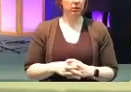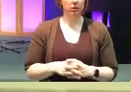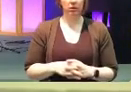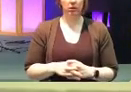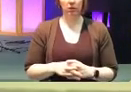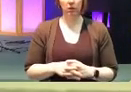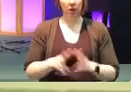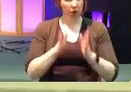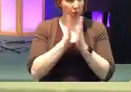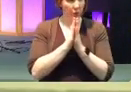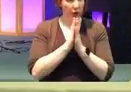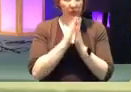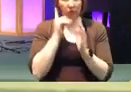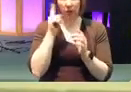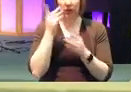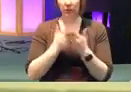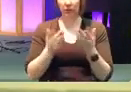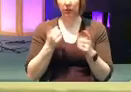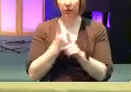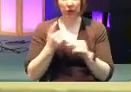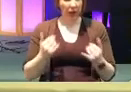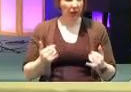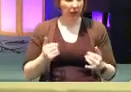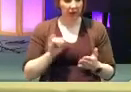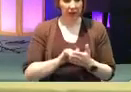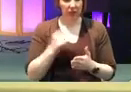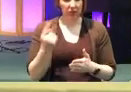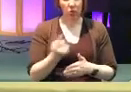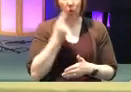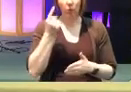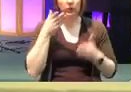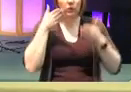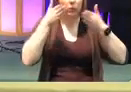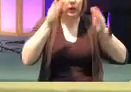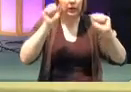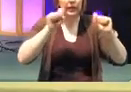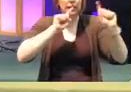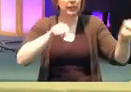Are you praying for something right now that the only way that it can be answered is if God intervenes?